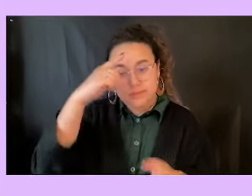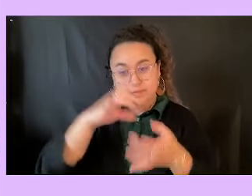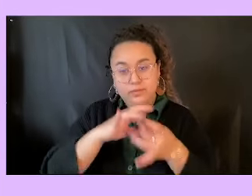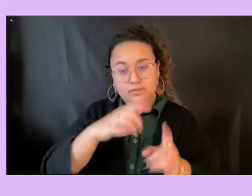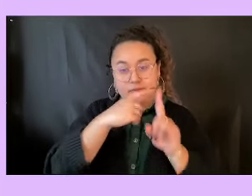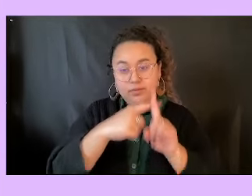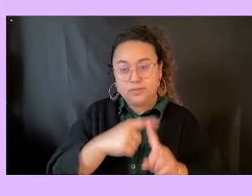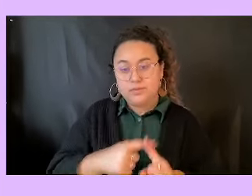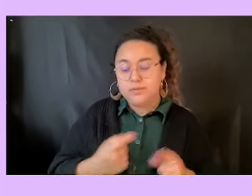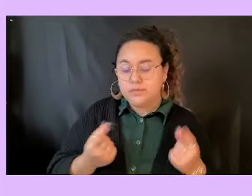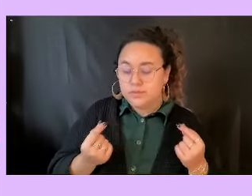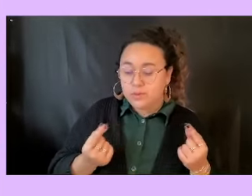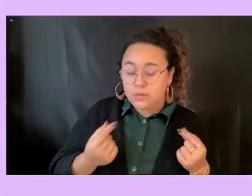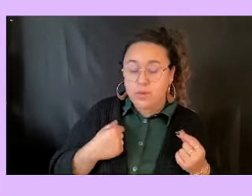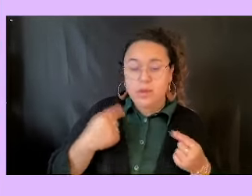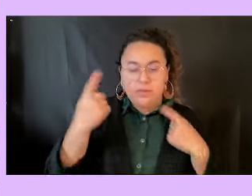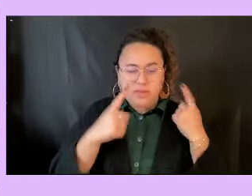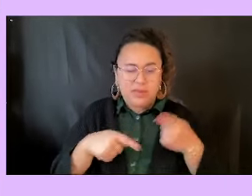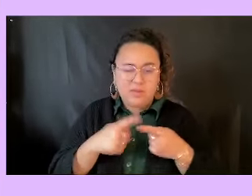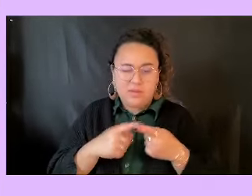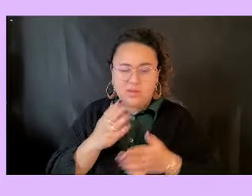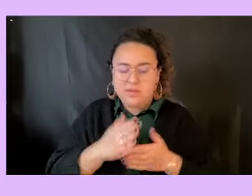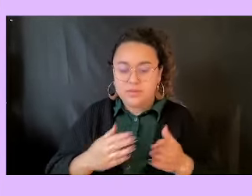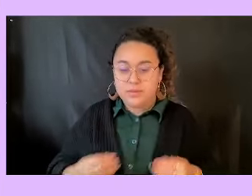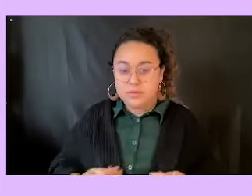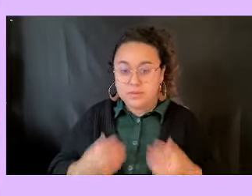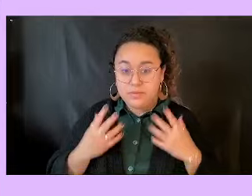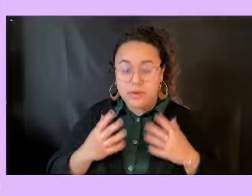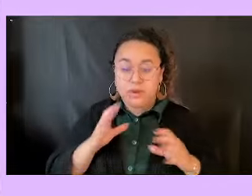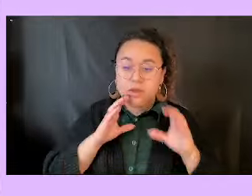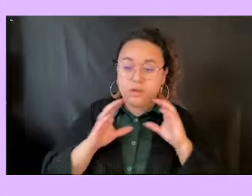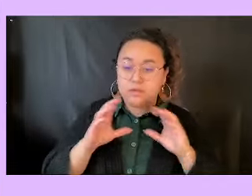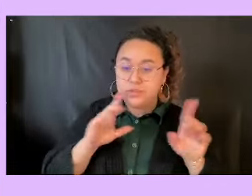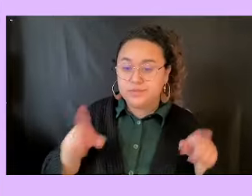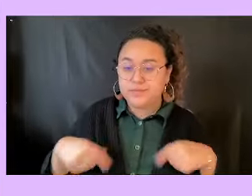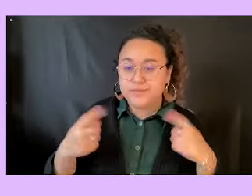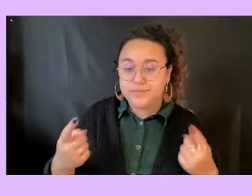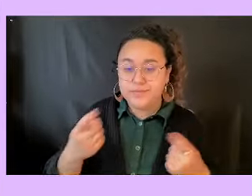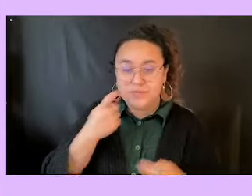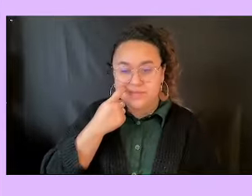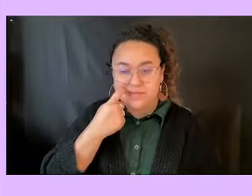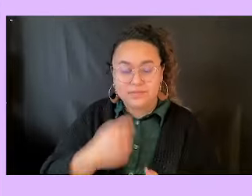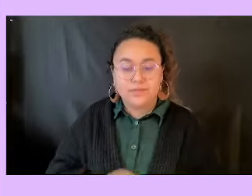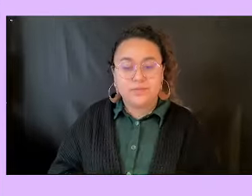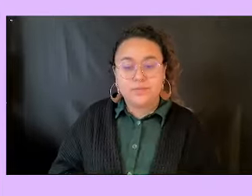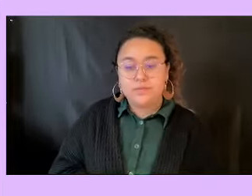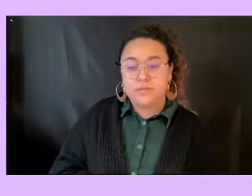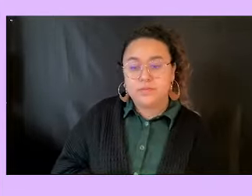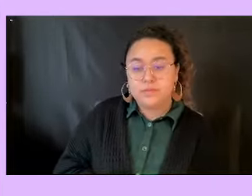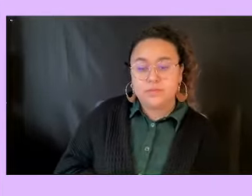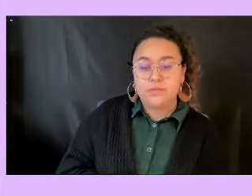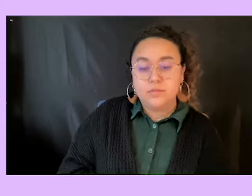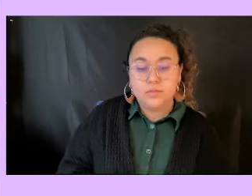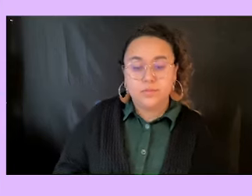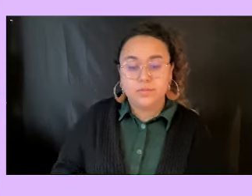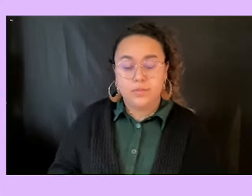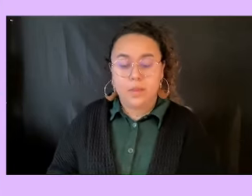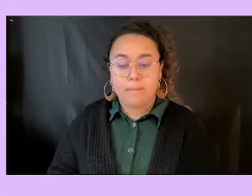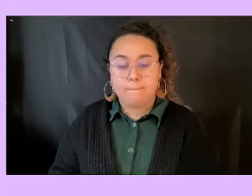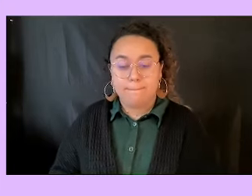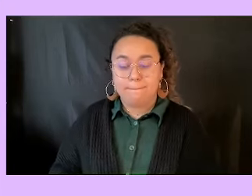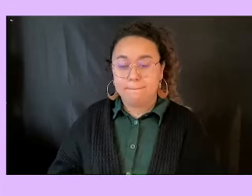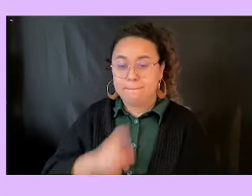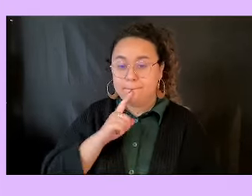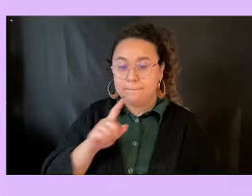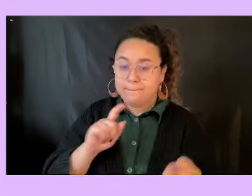was going to reflect on some inspiring conversations that I've had recently, and that have really